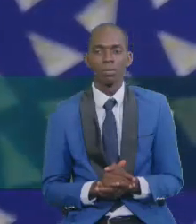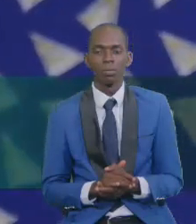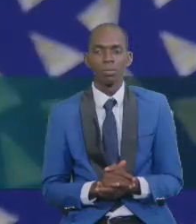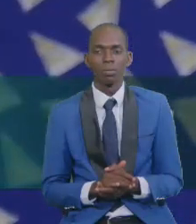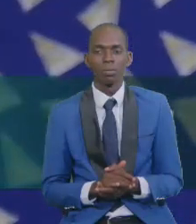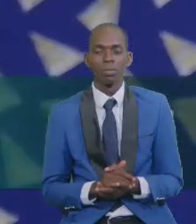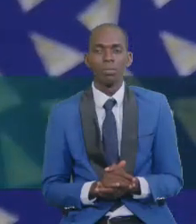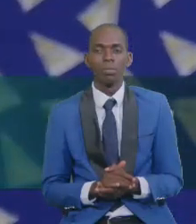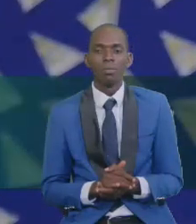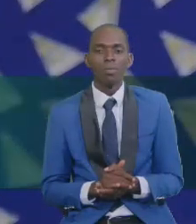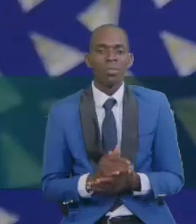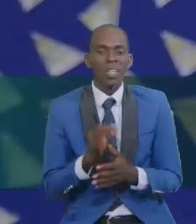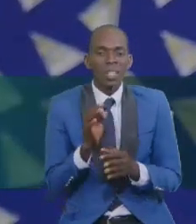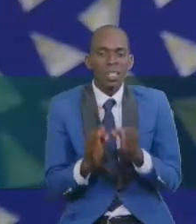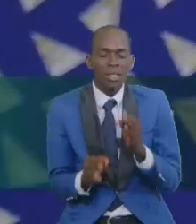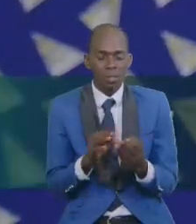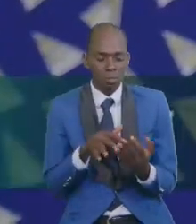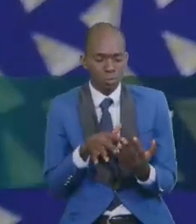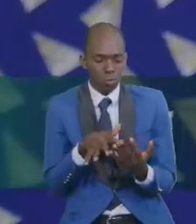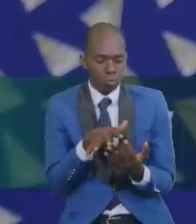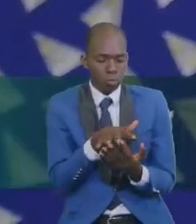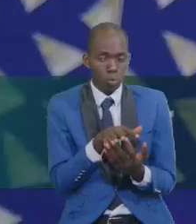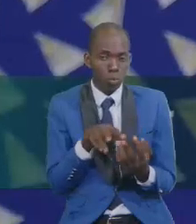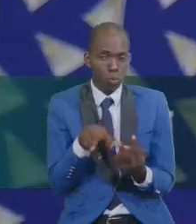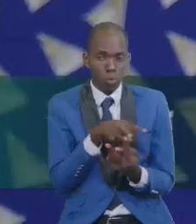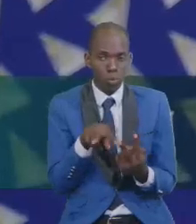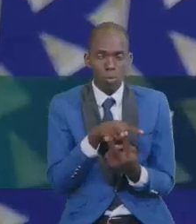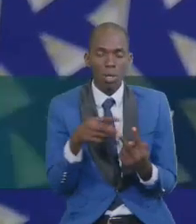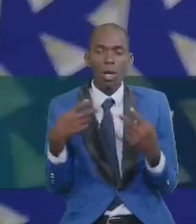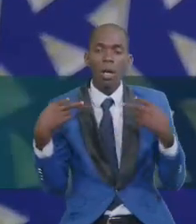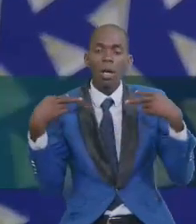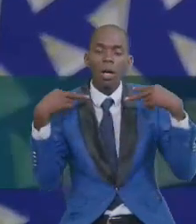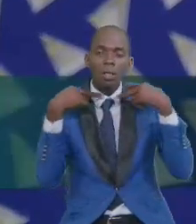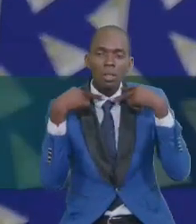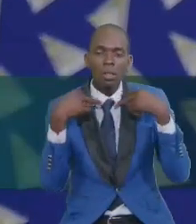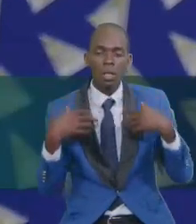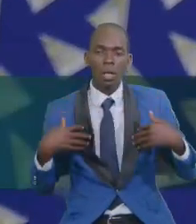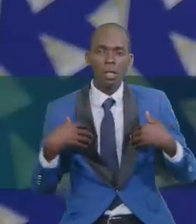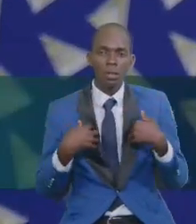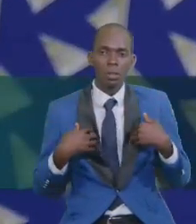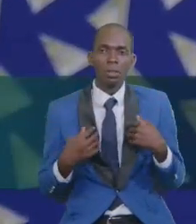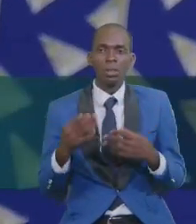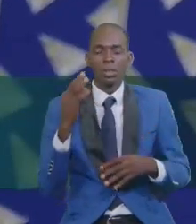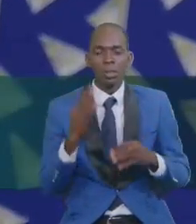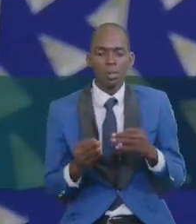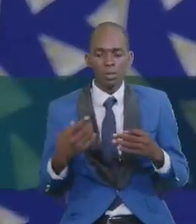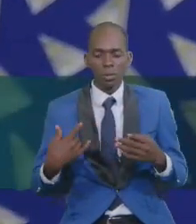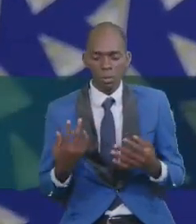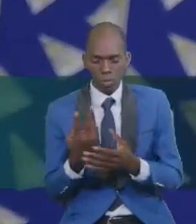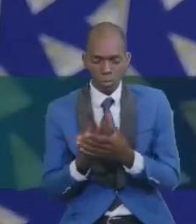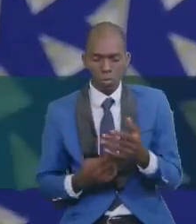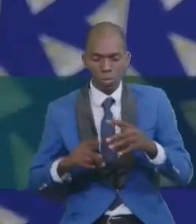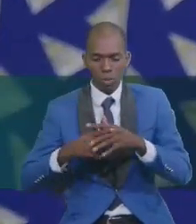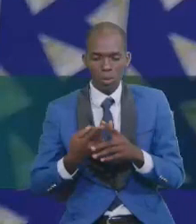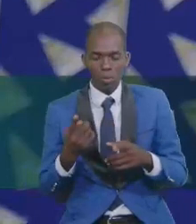If those two animals bearing the yoke, if they start strife or